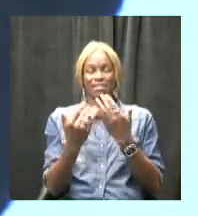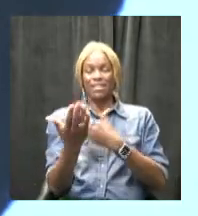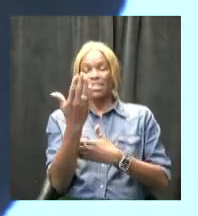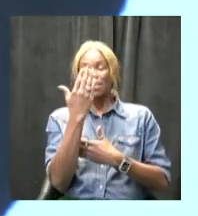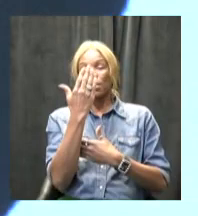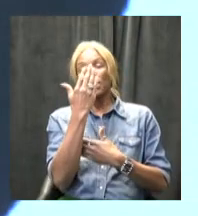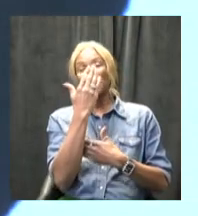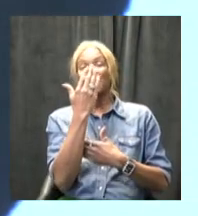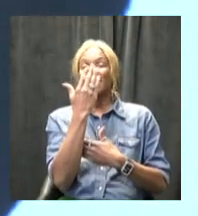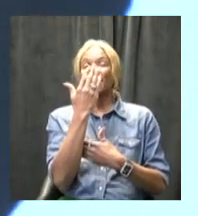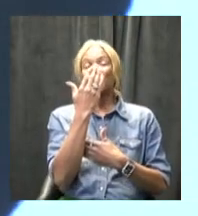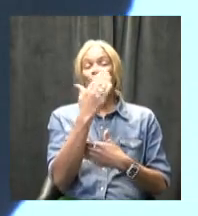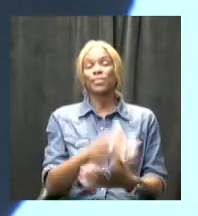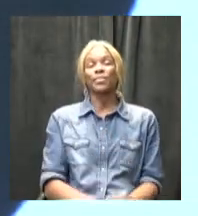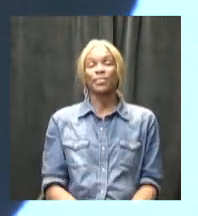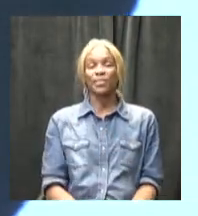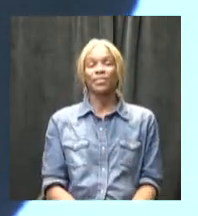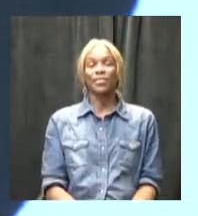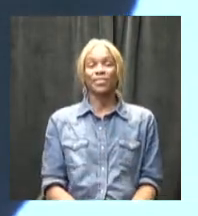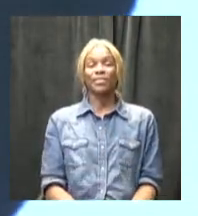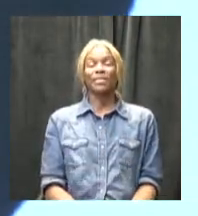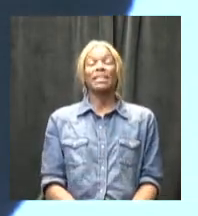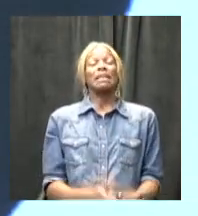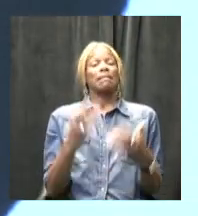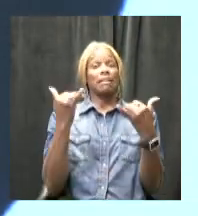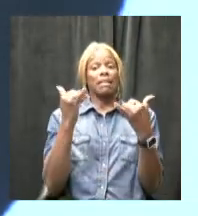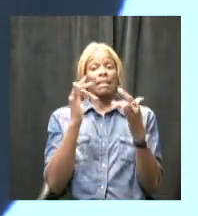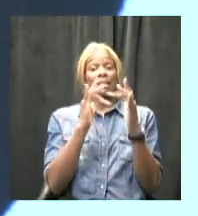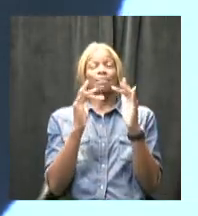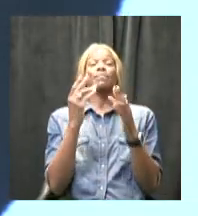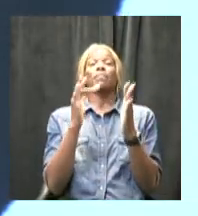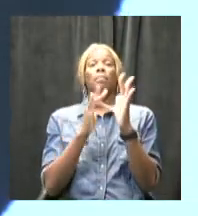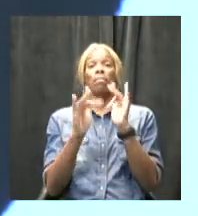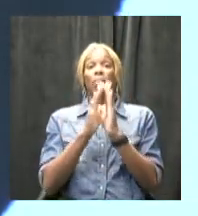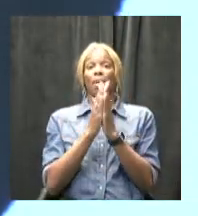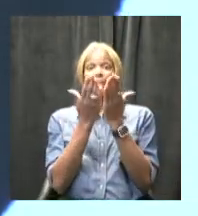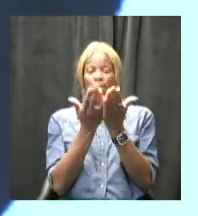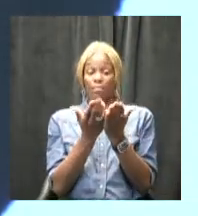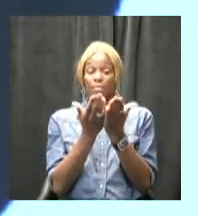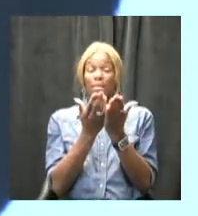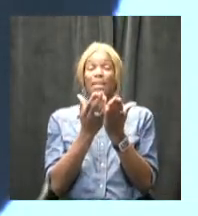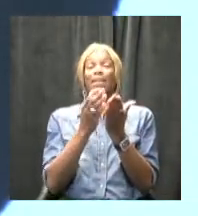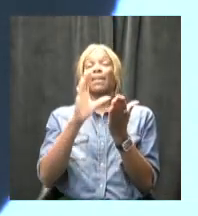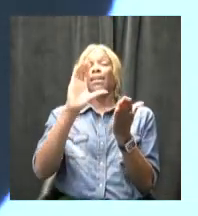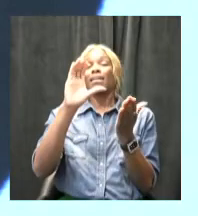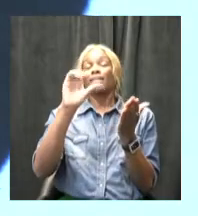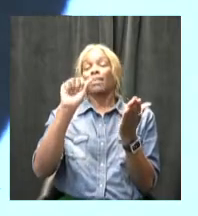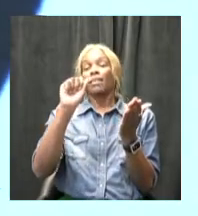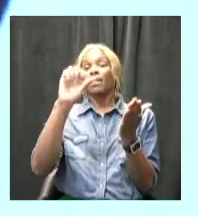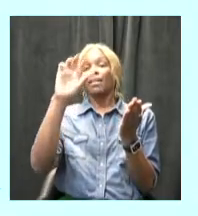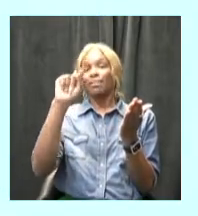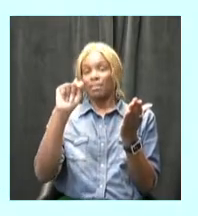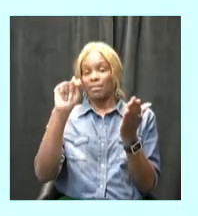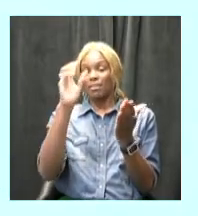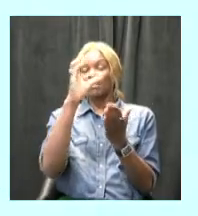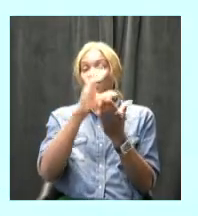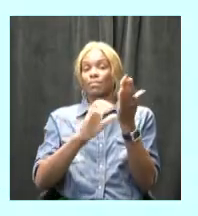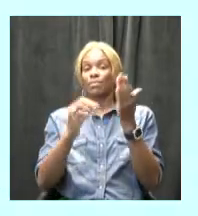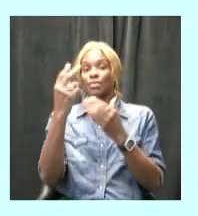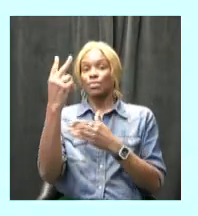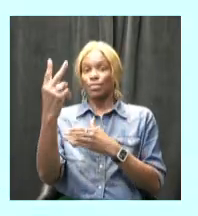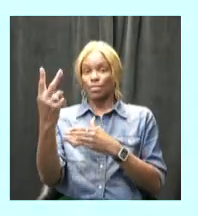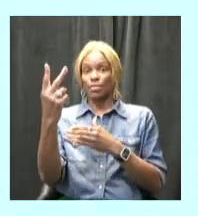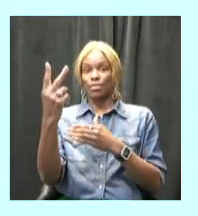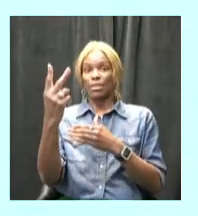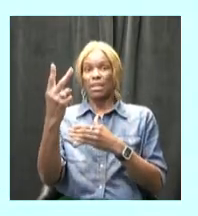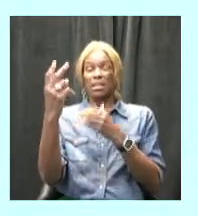family. Family, I want to invite you, if you will, to open your Bibles to the book of Acts chapter 2. We are starting a new series entitled The Power of